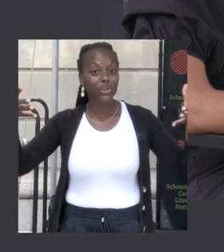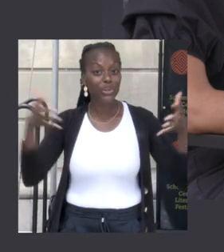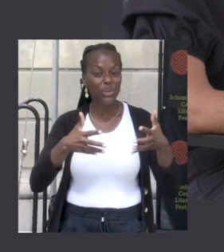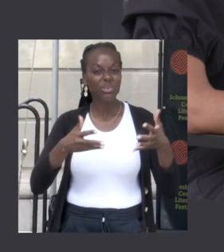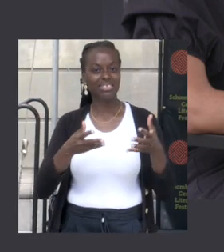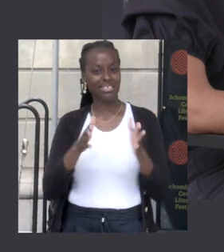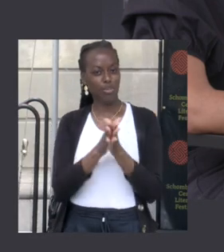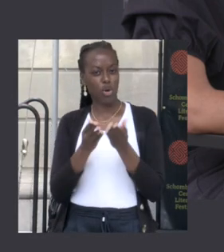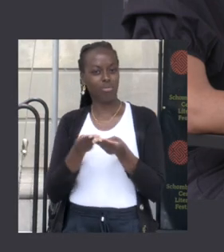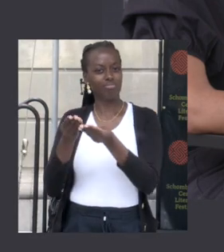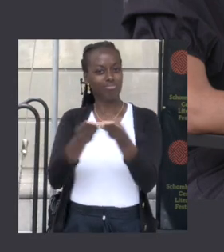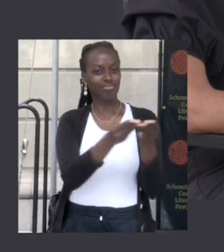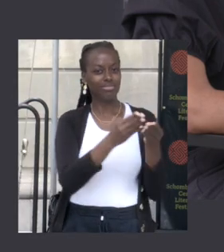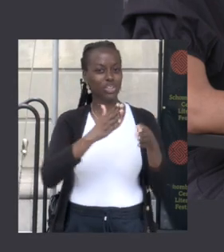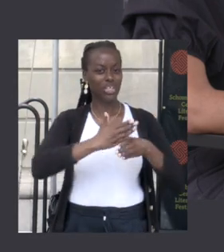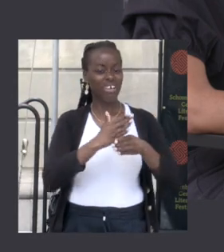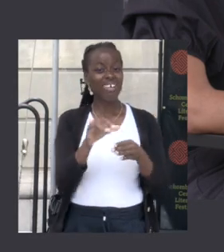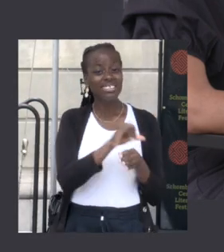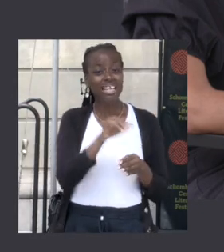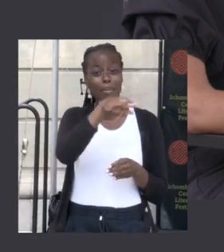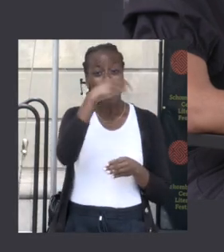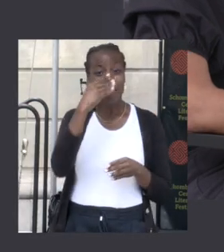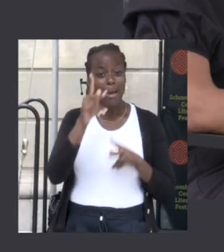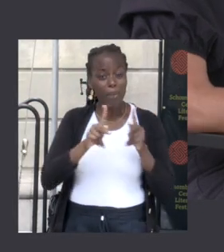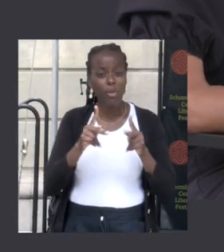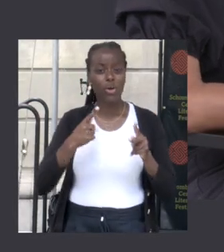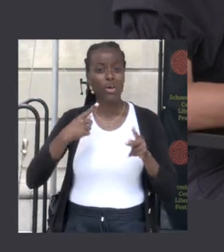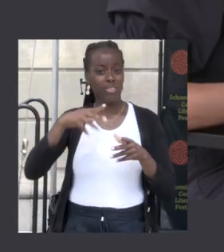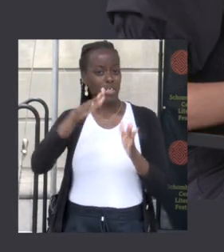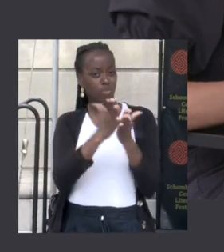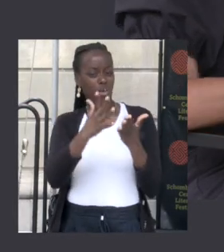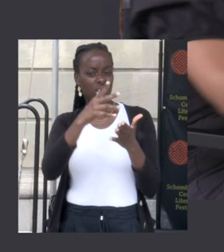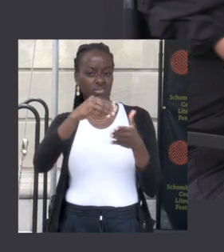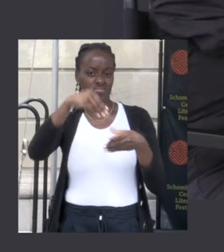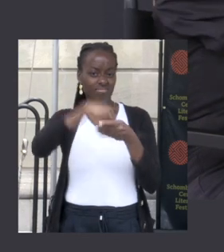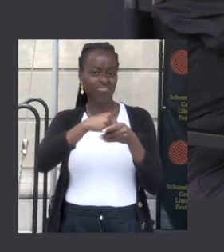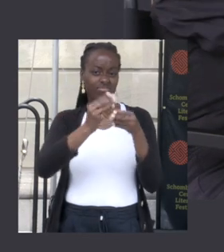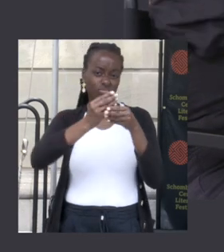people, this book contains multitudes.